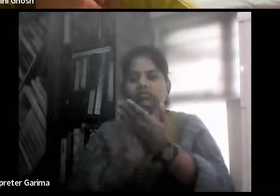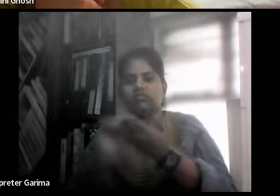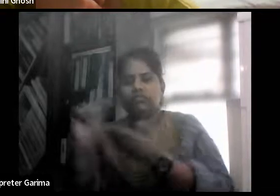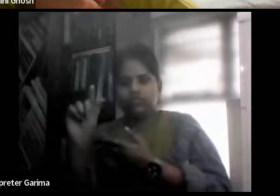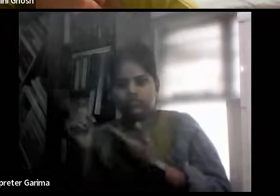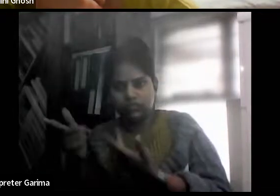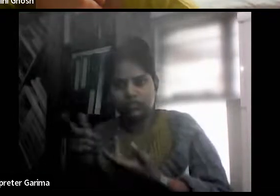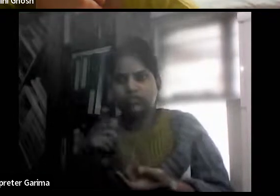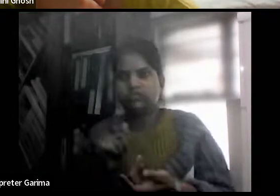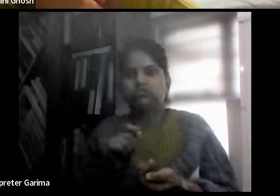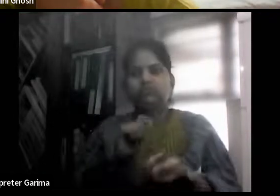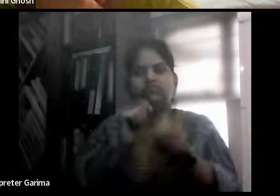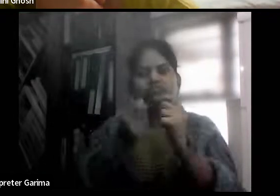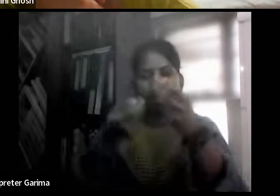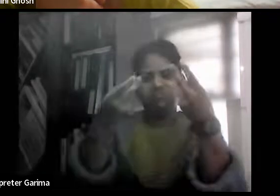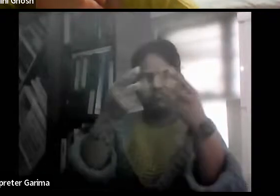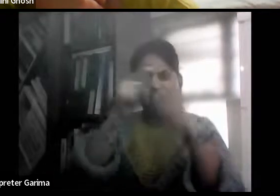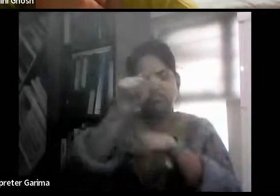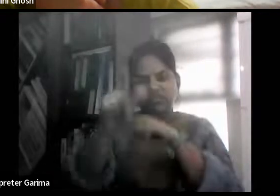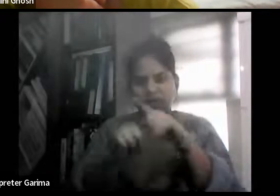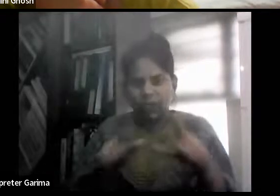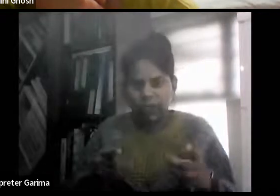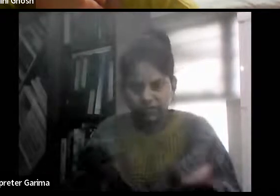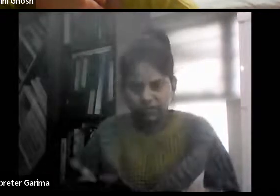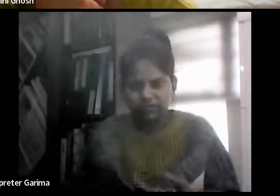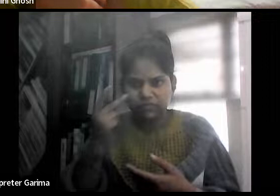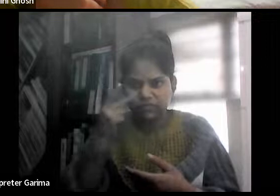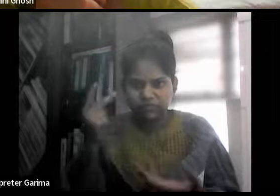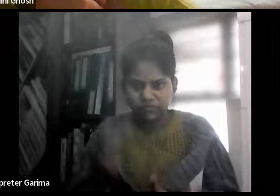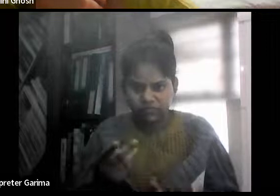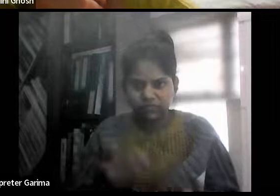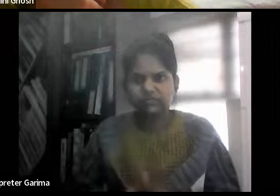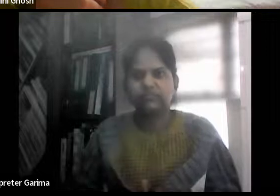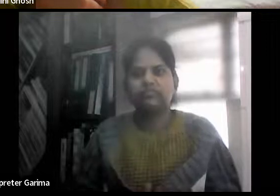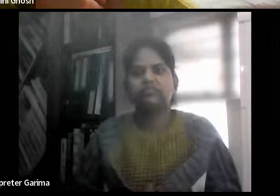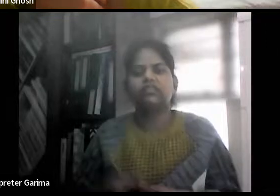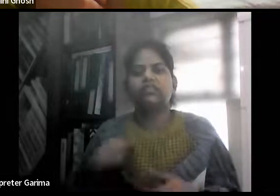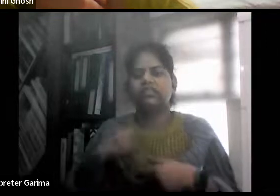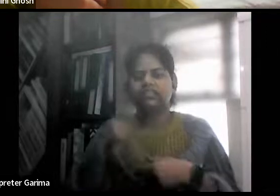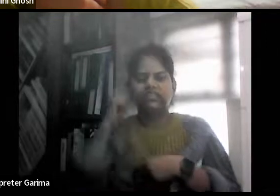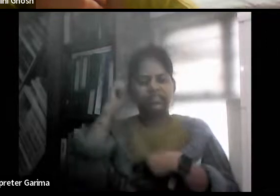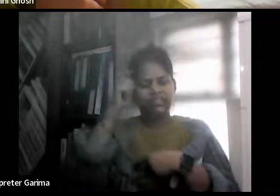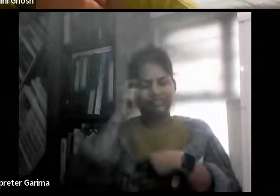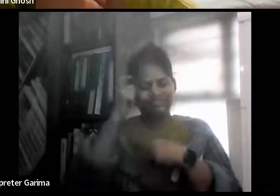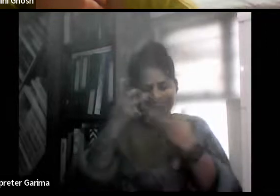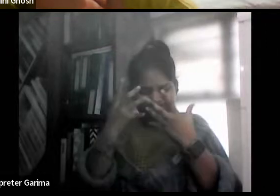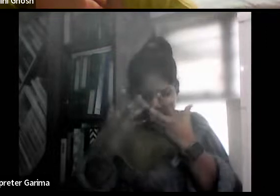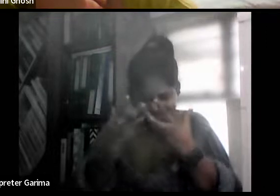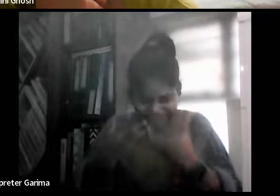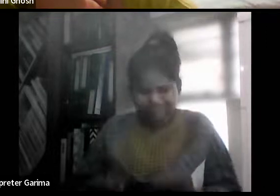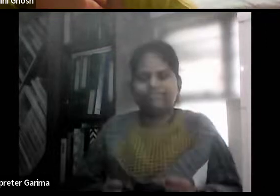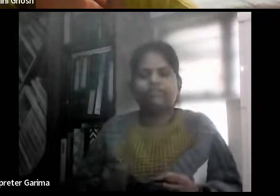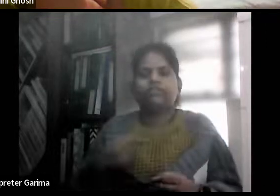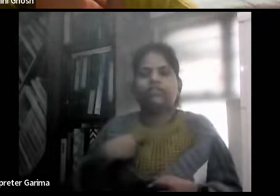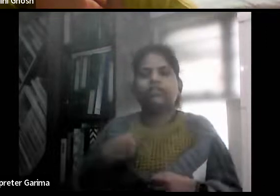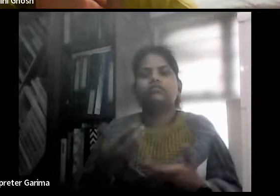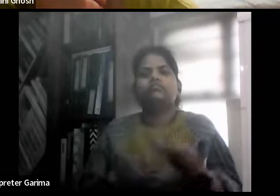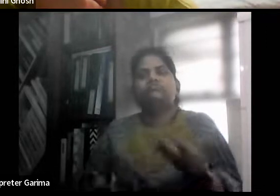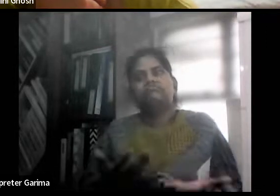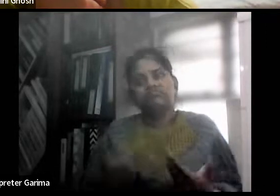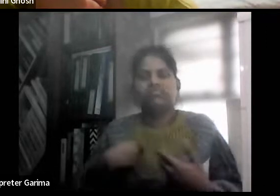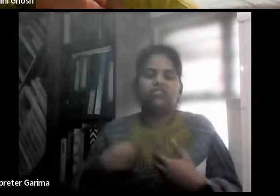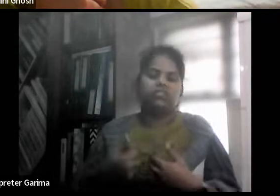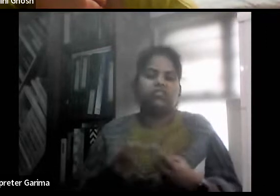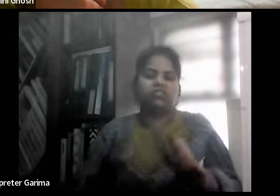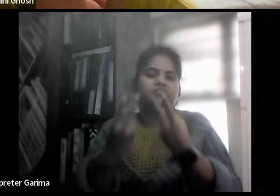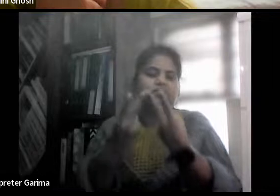in language in terms of queer people and everything else. And I just really think that with enough push, we can make a difference. I